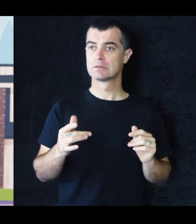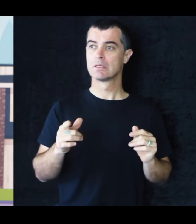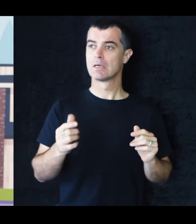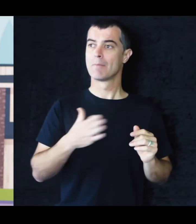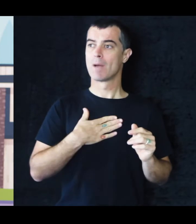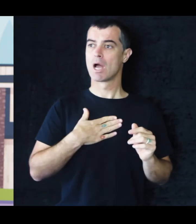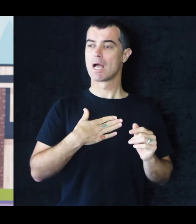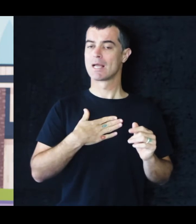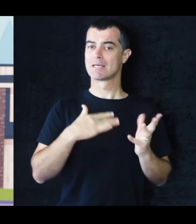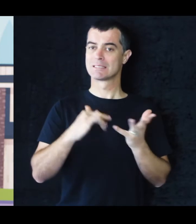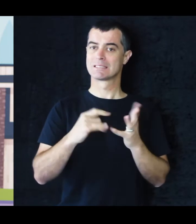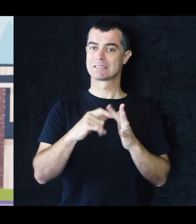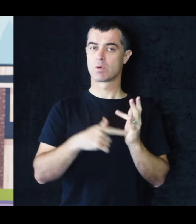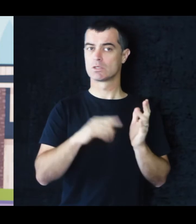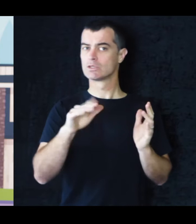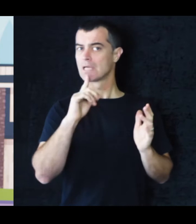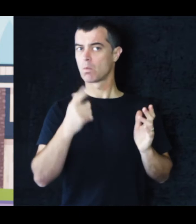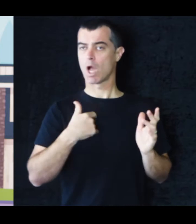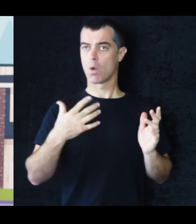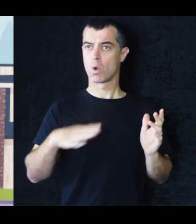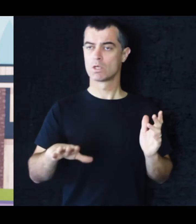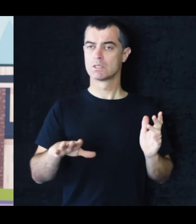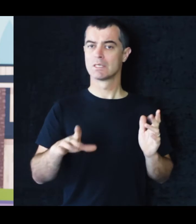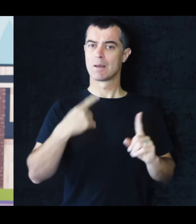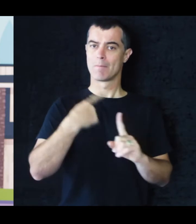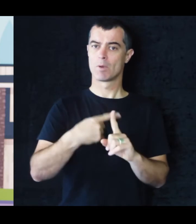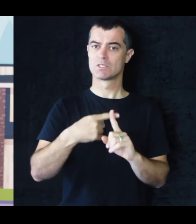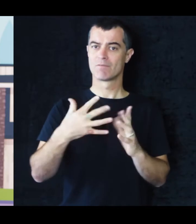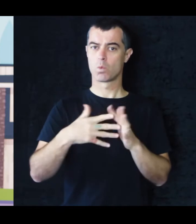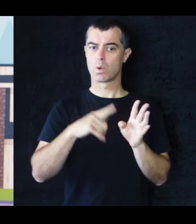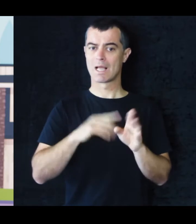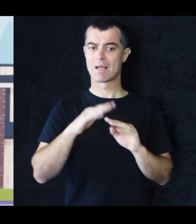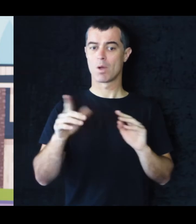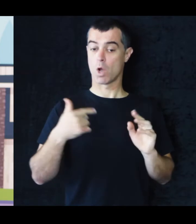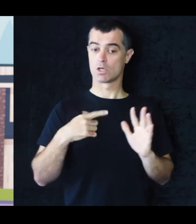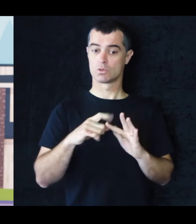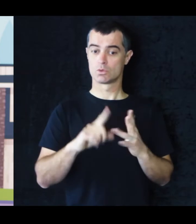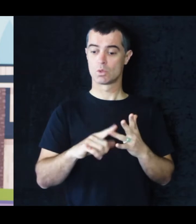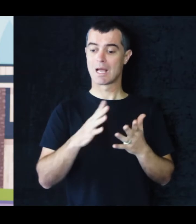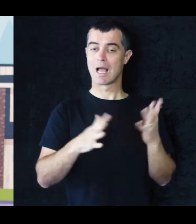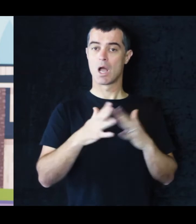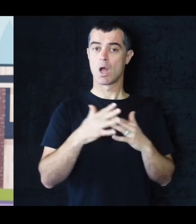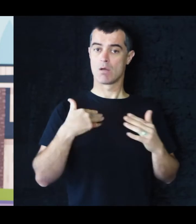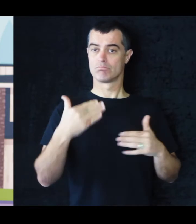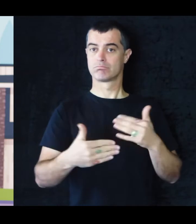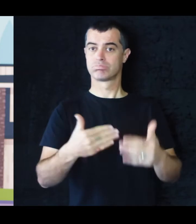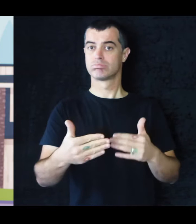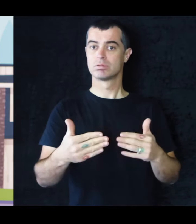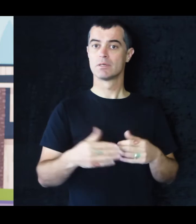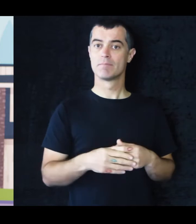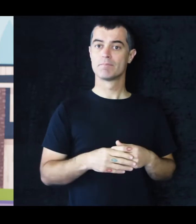That is my spot to actually say what I want in positive ways about what I do, how I've gone